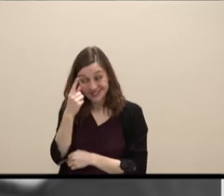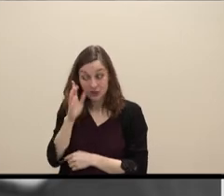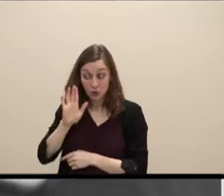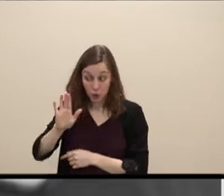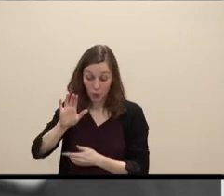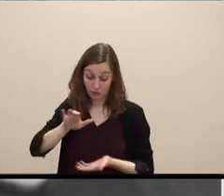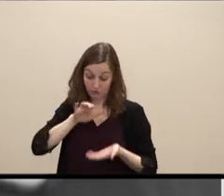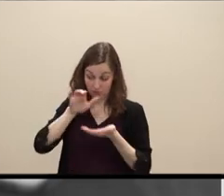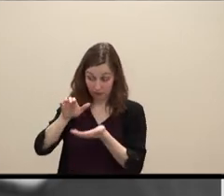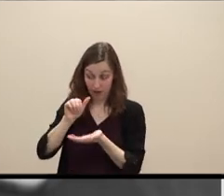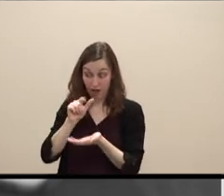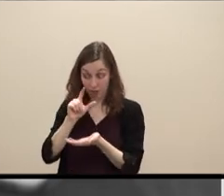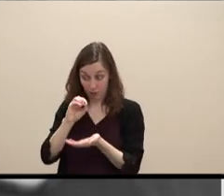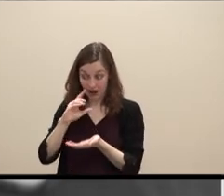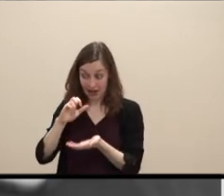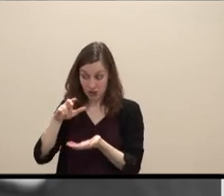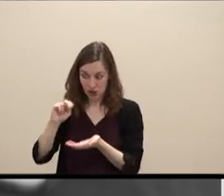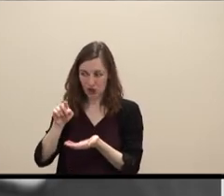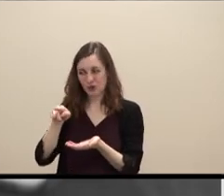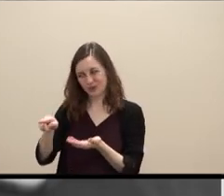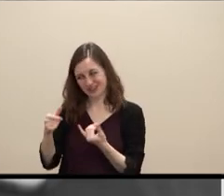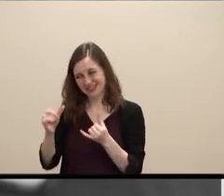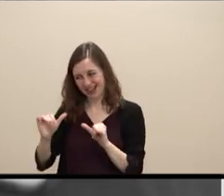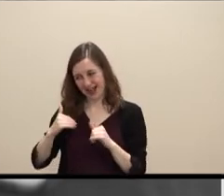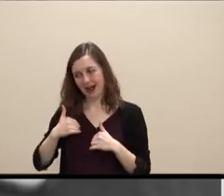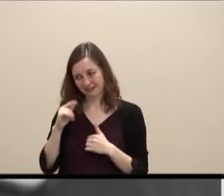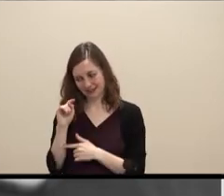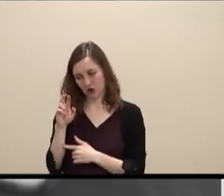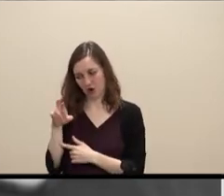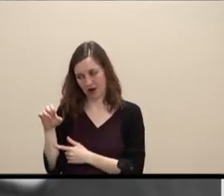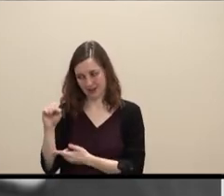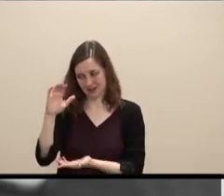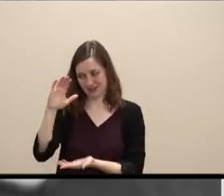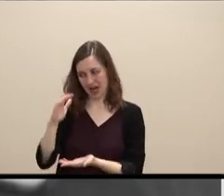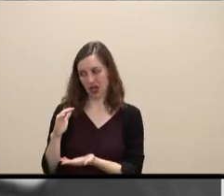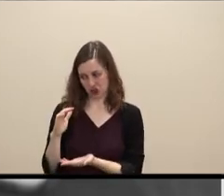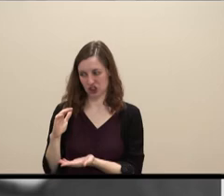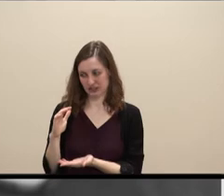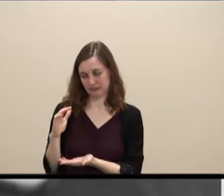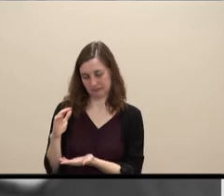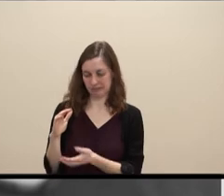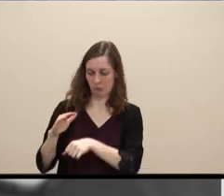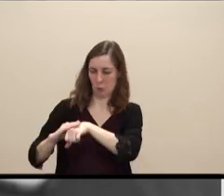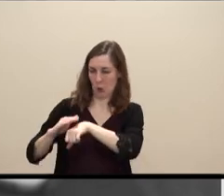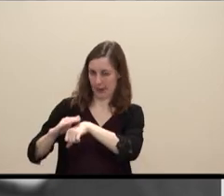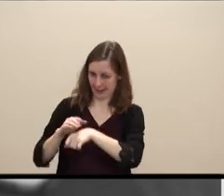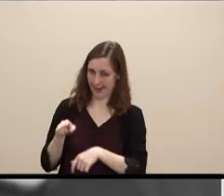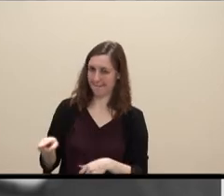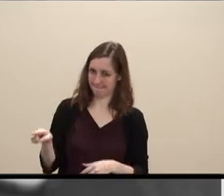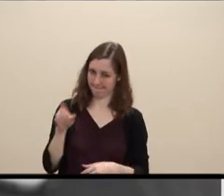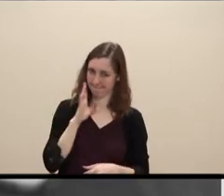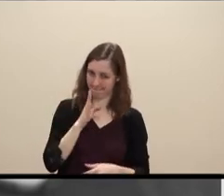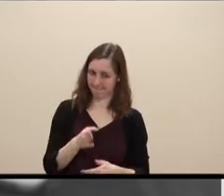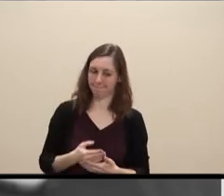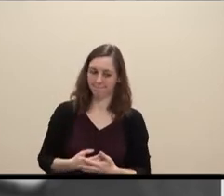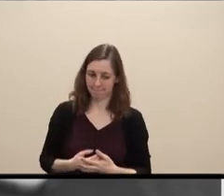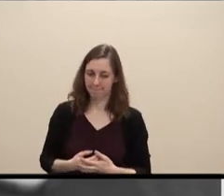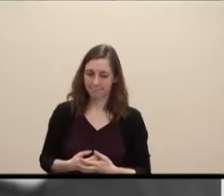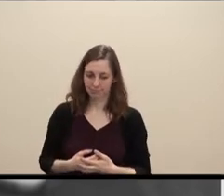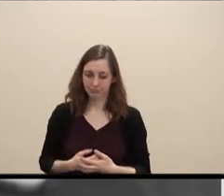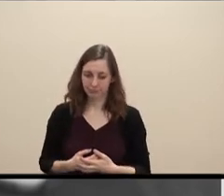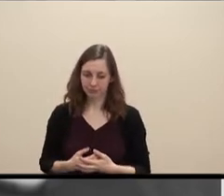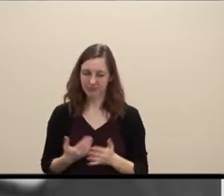allocation, you'll still have that TRS deduction from that payout. And again, we just think